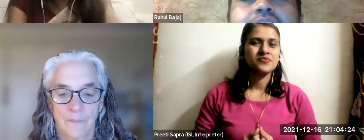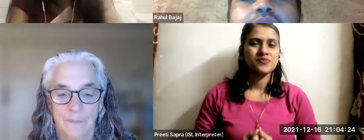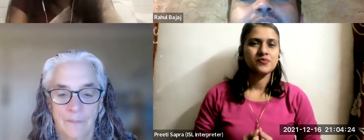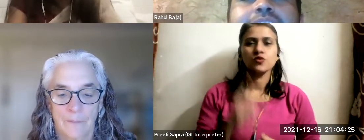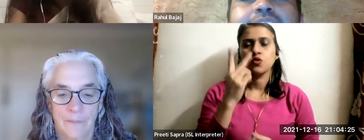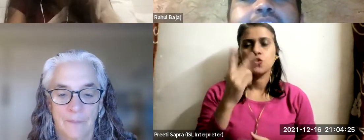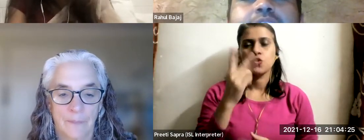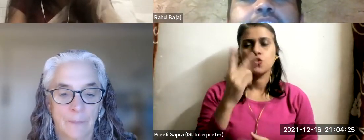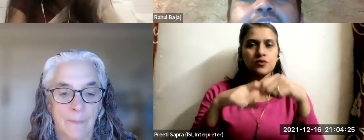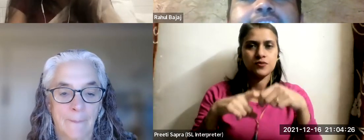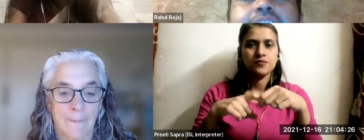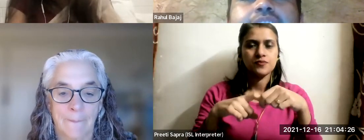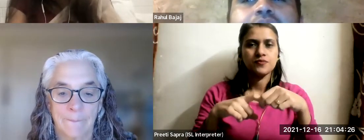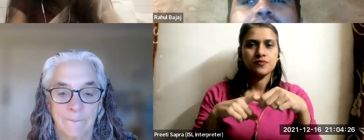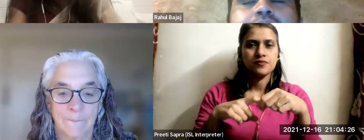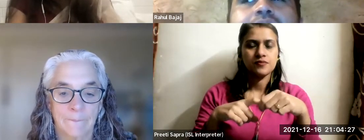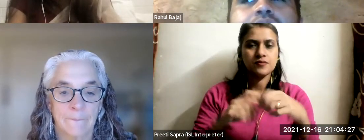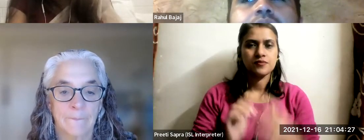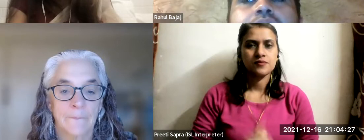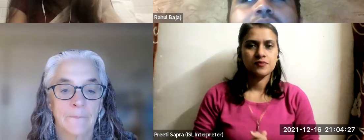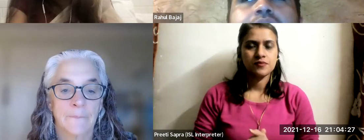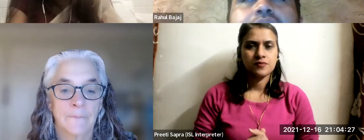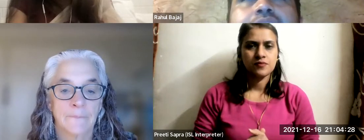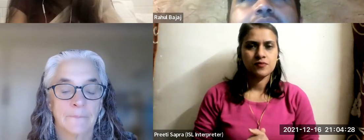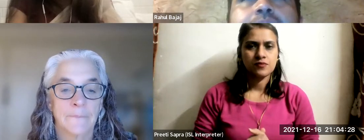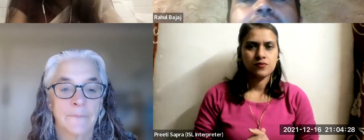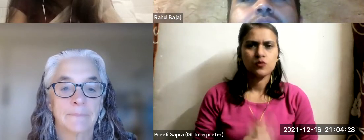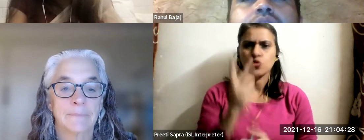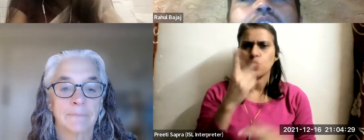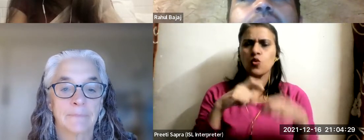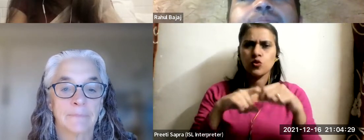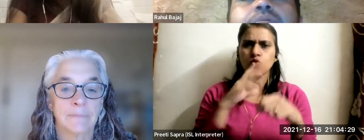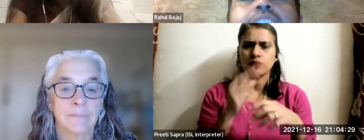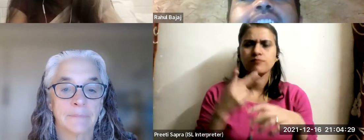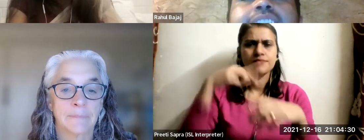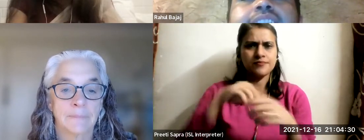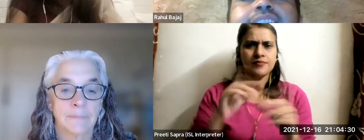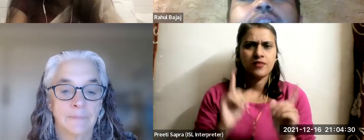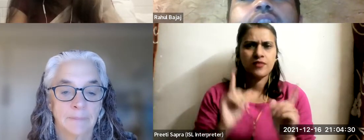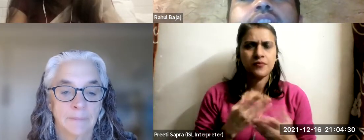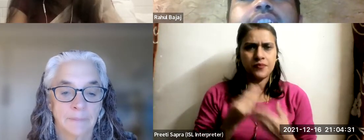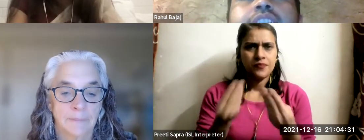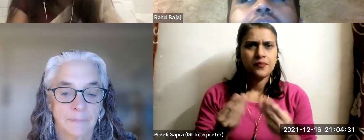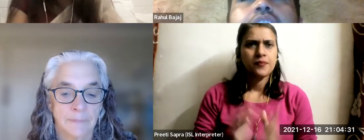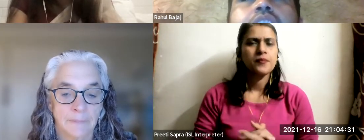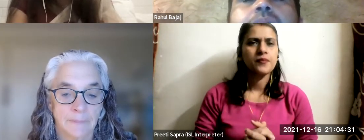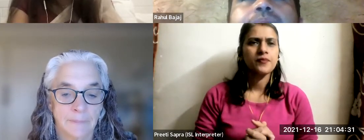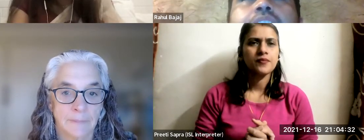questions which we can really take together and you can answer them in turn. One is